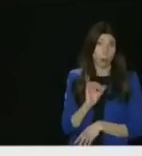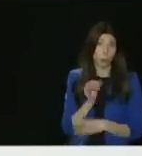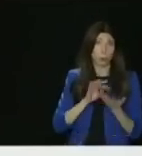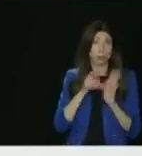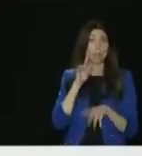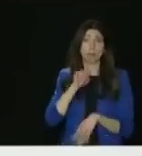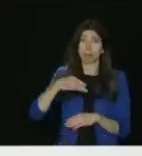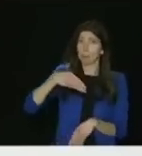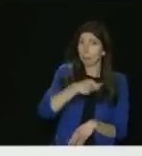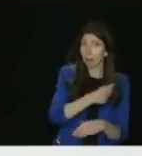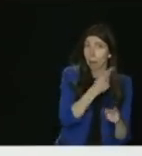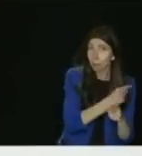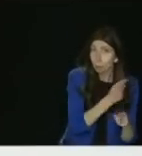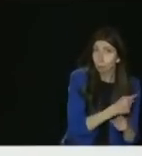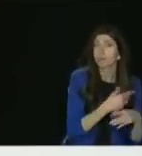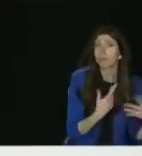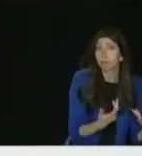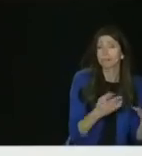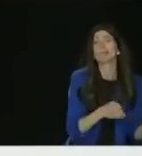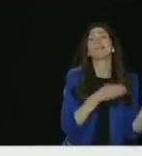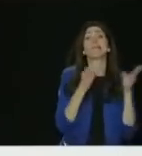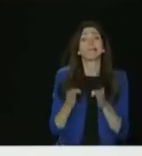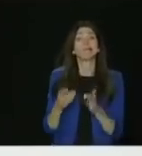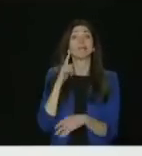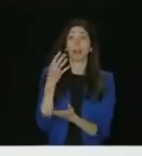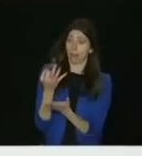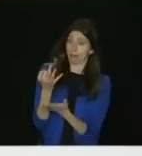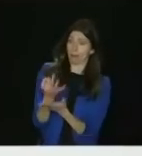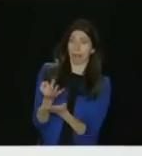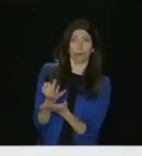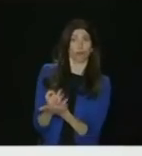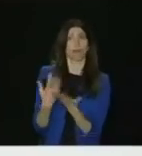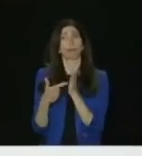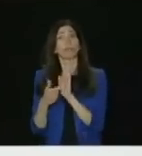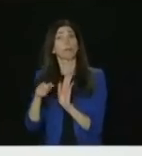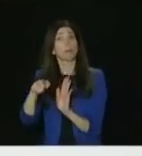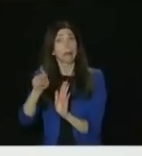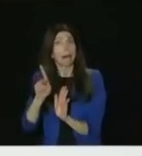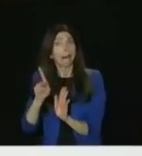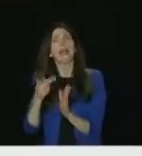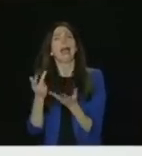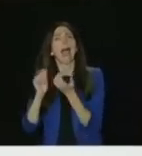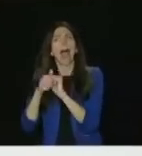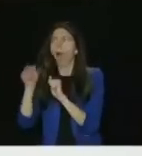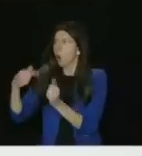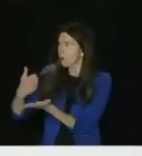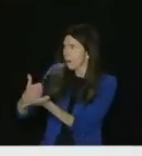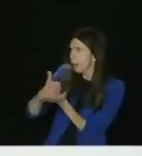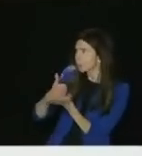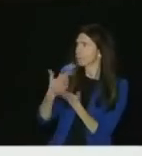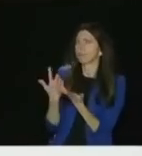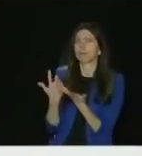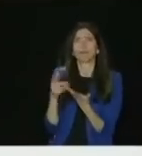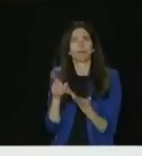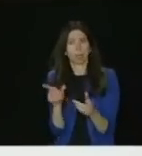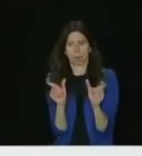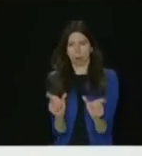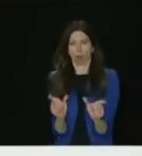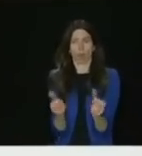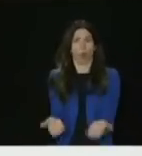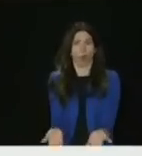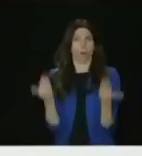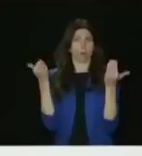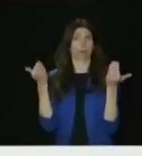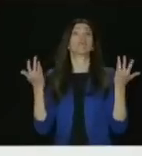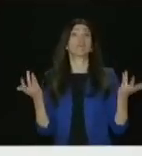Authorizing or directing financial institutions to render essential services to relieve the impact of blockades, including, as we have heard from the Deputy